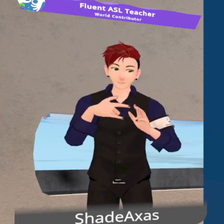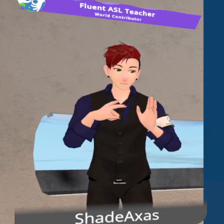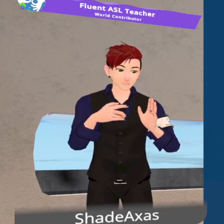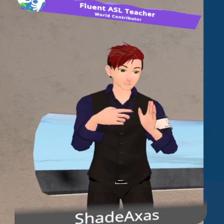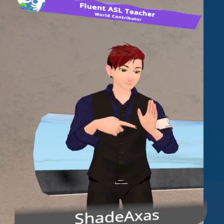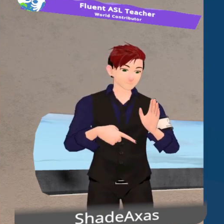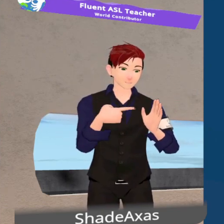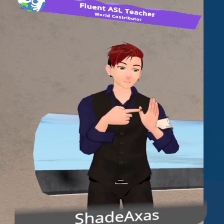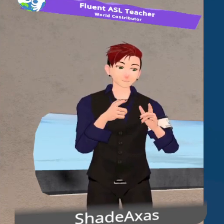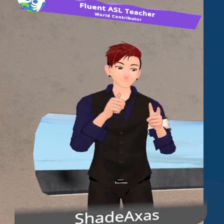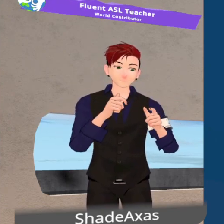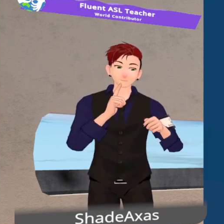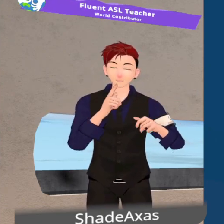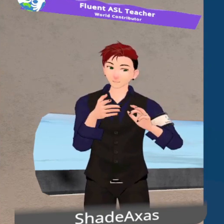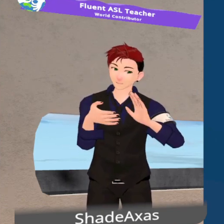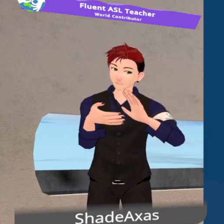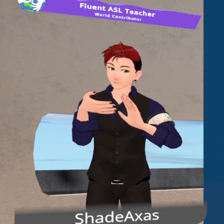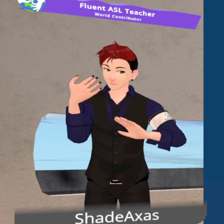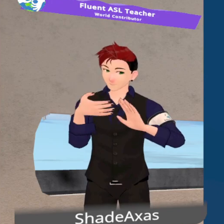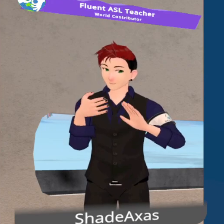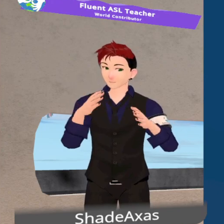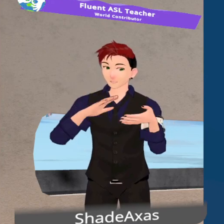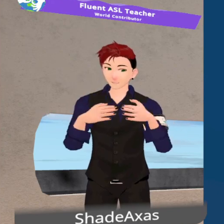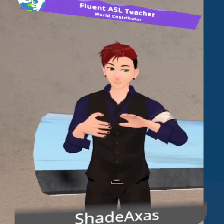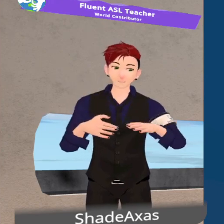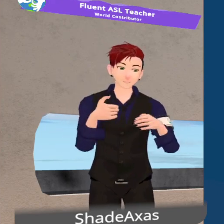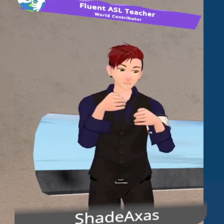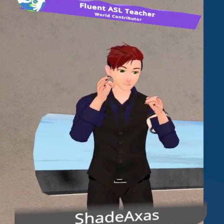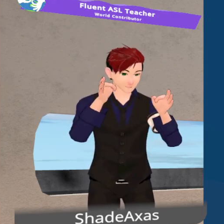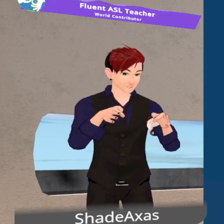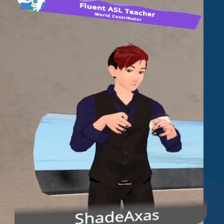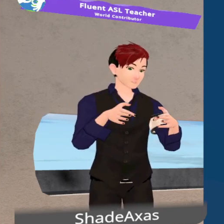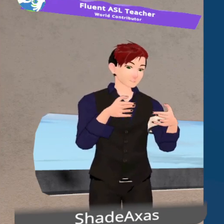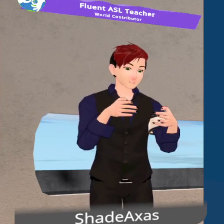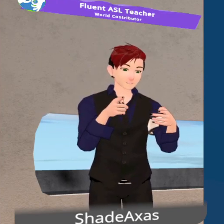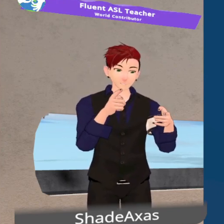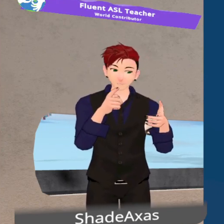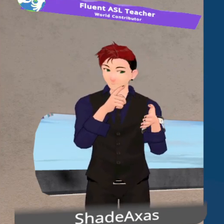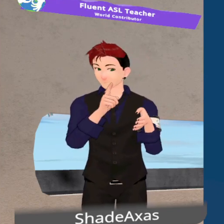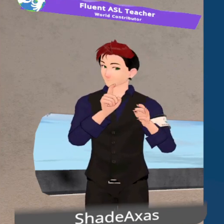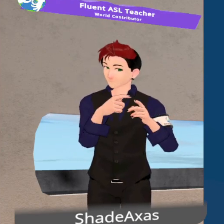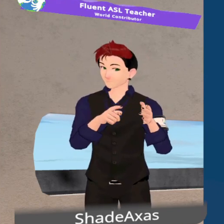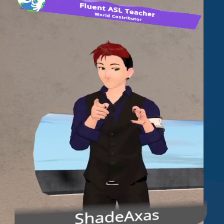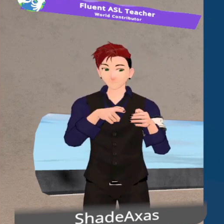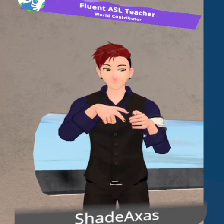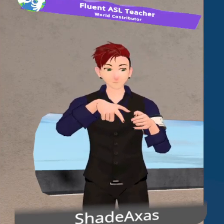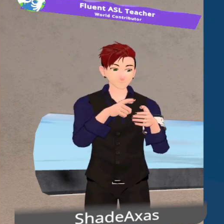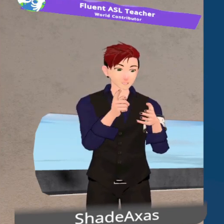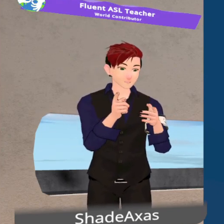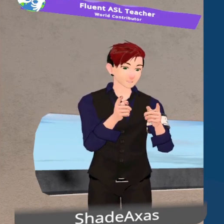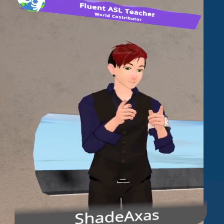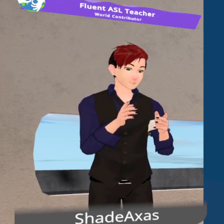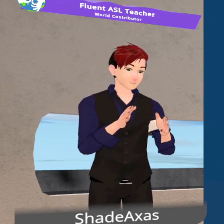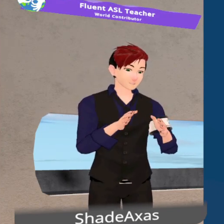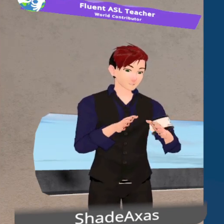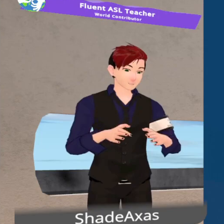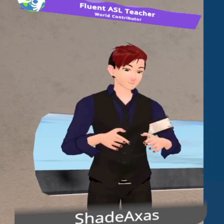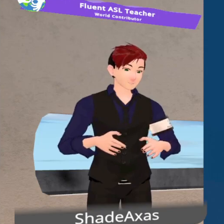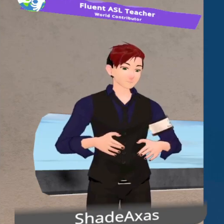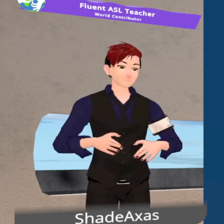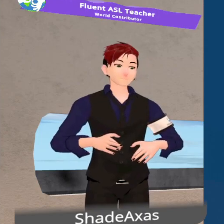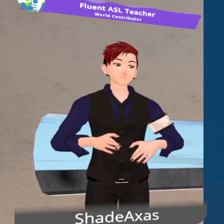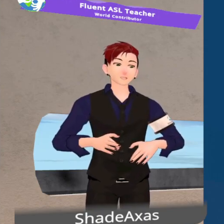have the admin role. And those are the people who actually run the community, make the decisions, mod the Discord,